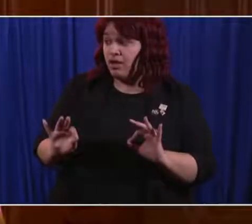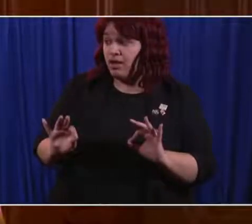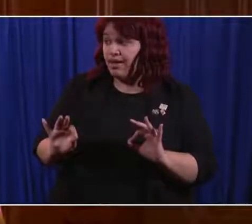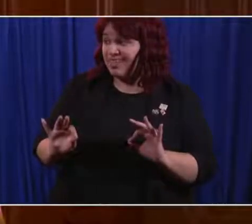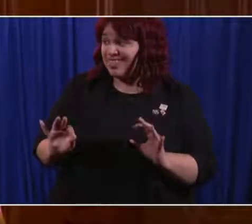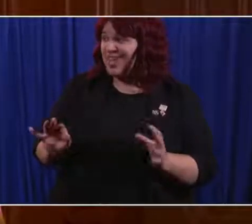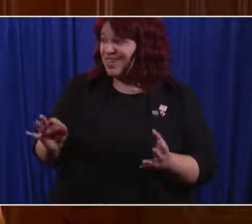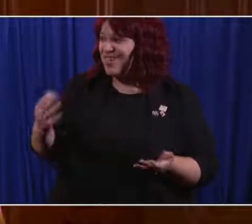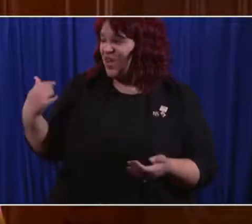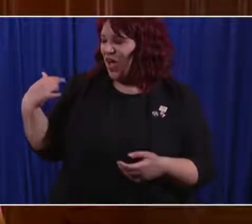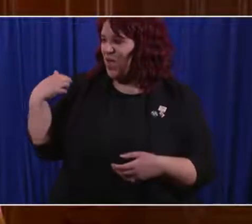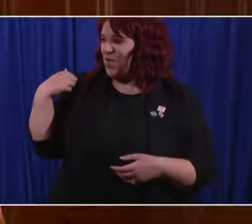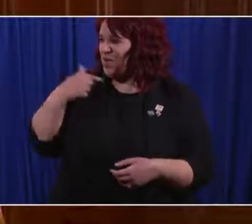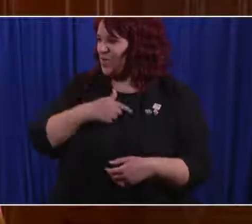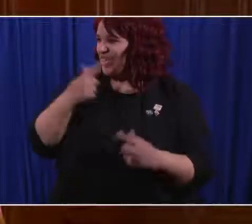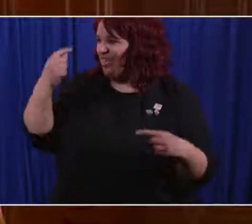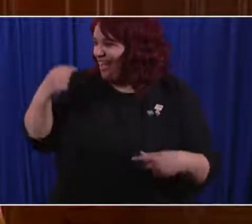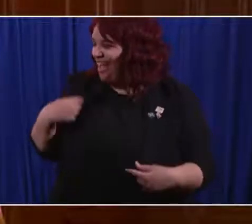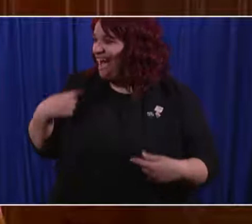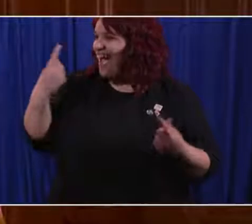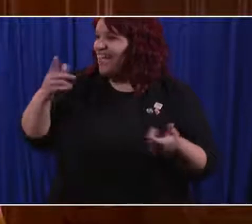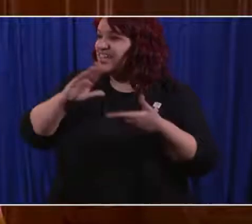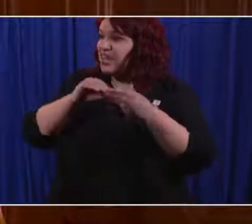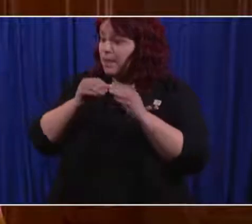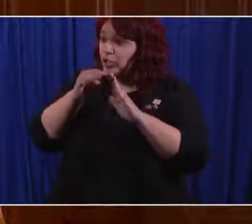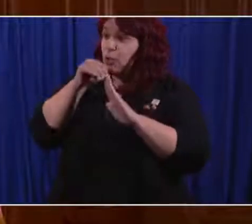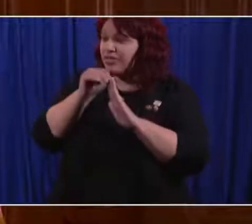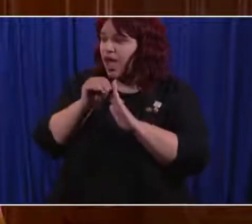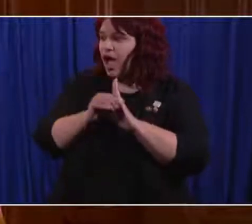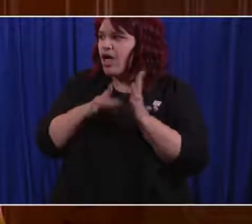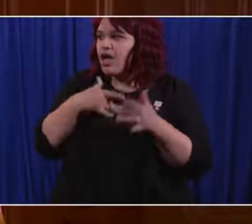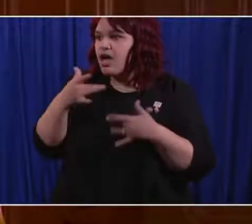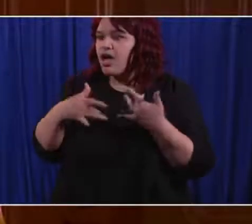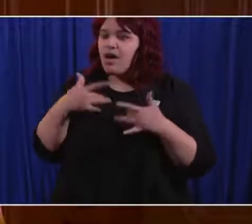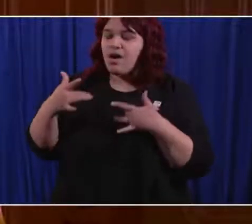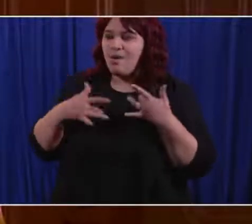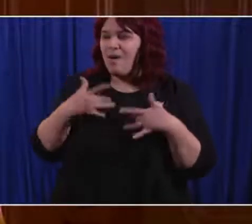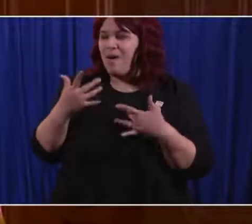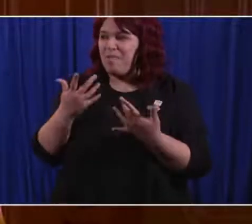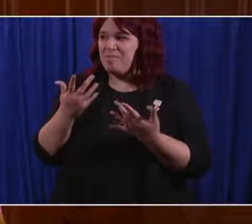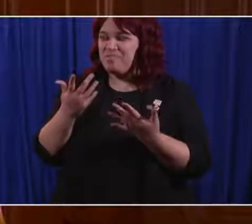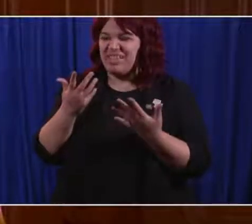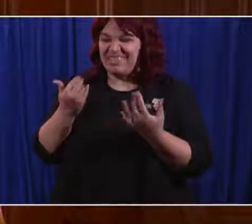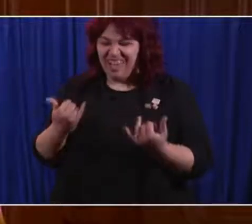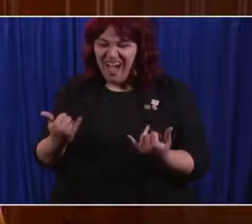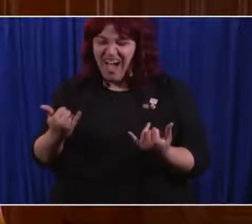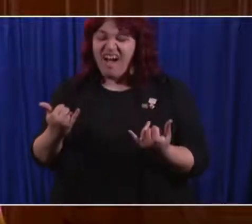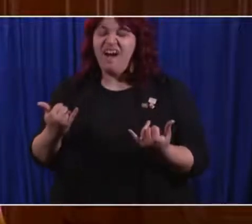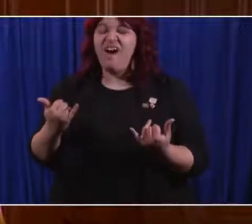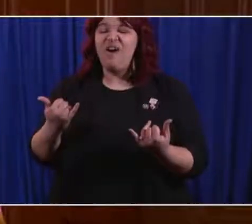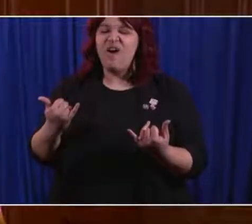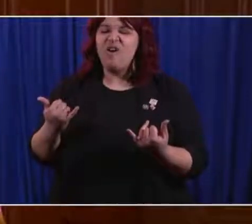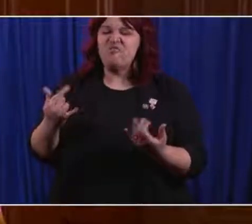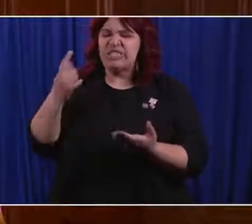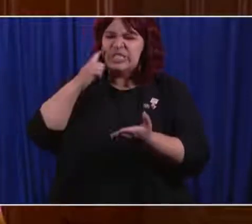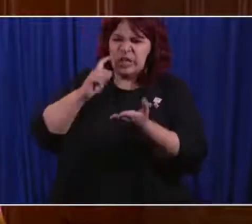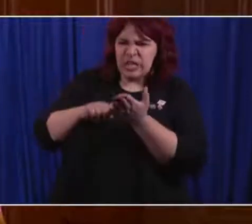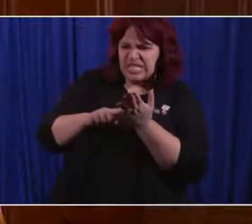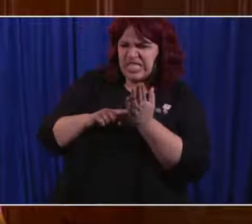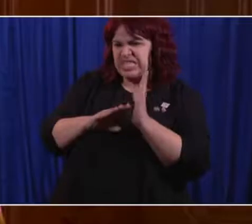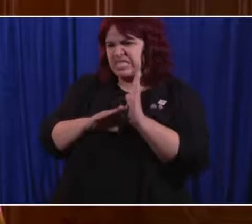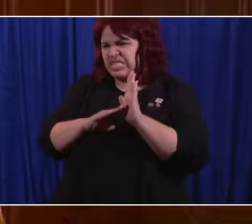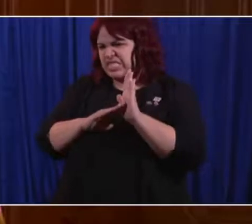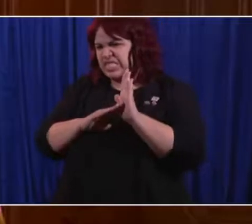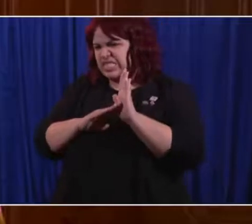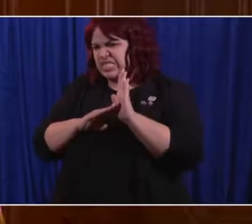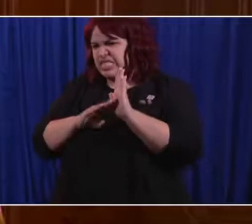to this going down, and we're very happy every day to kind of report to everyone that it was going down. Now we're seeing a